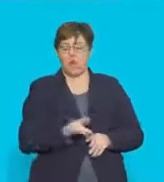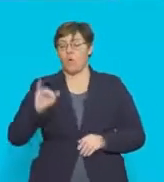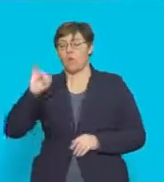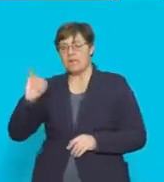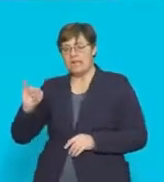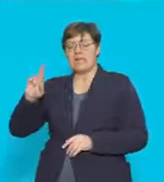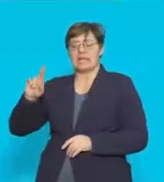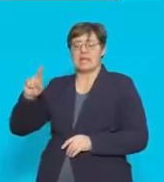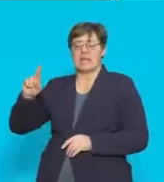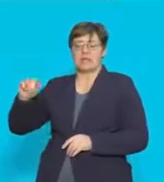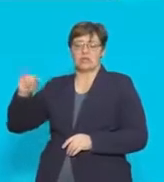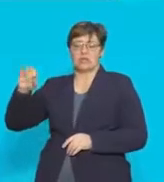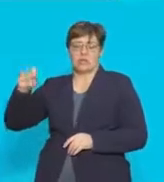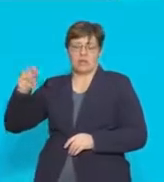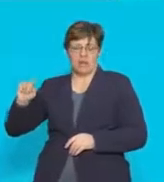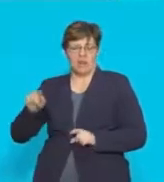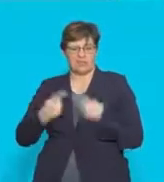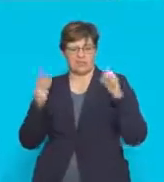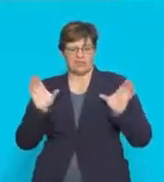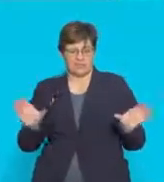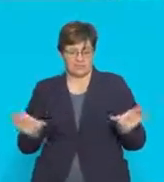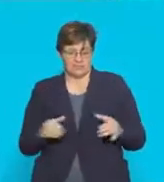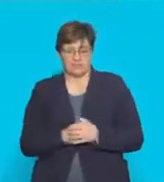soon. So let's just see what we still need to do.